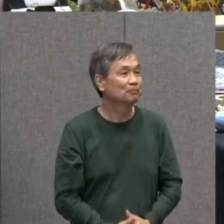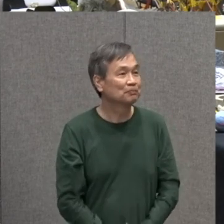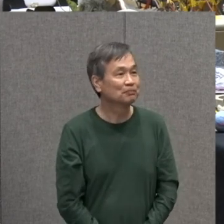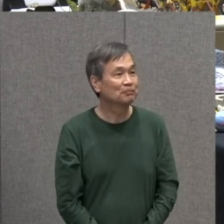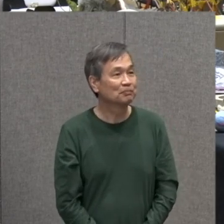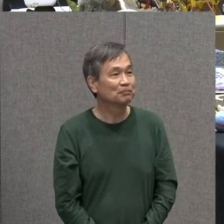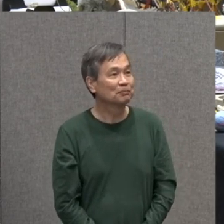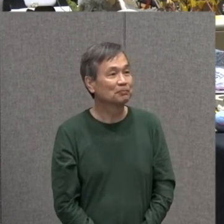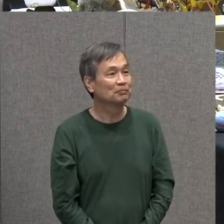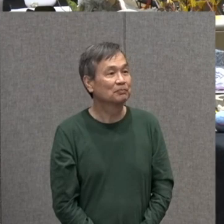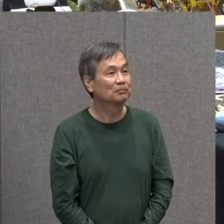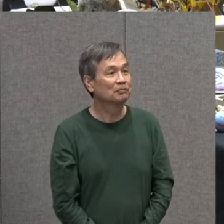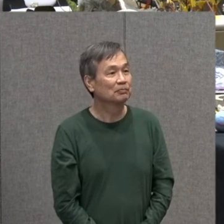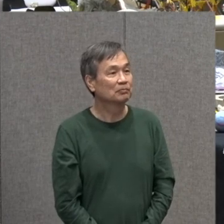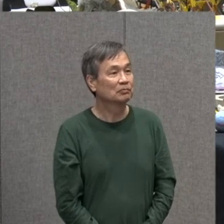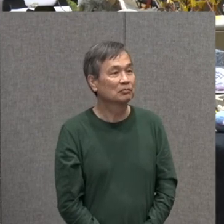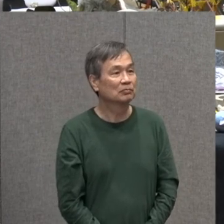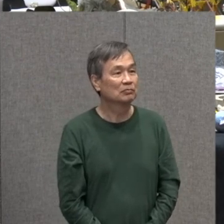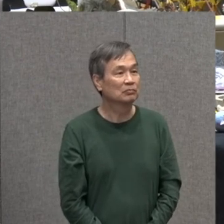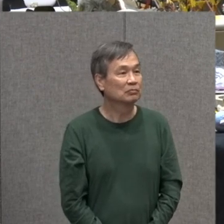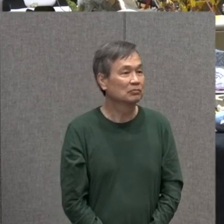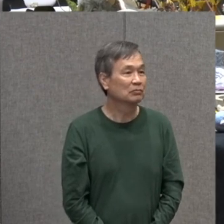I'm feeling brave and bold. I'm going to cut it.